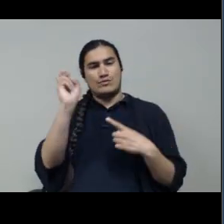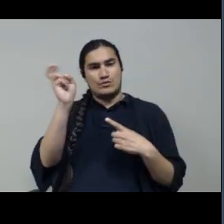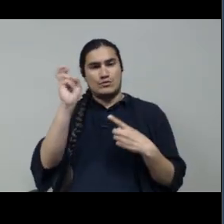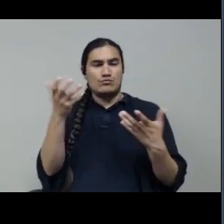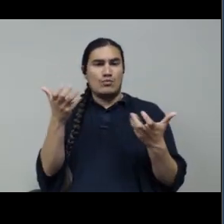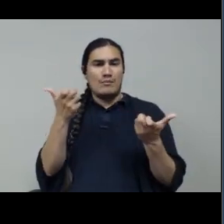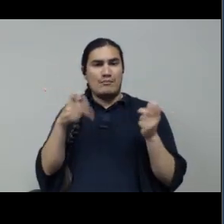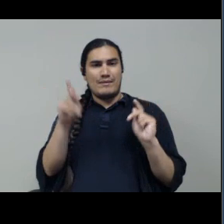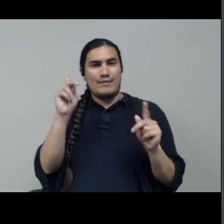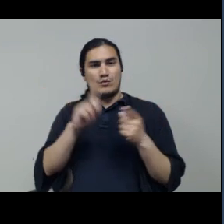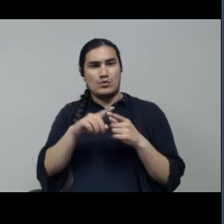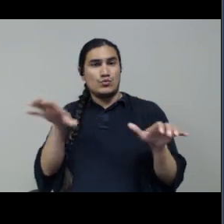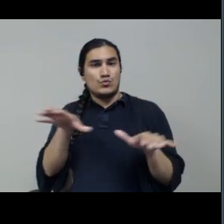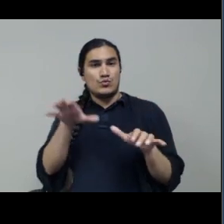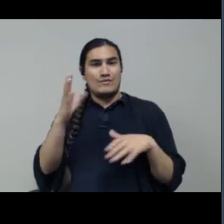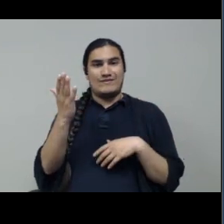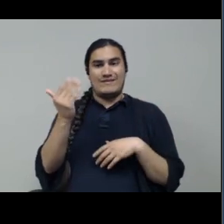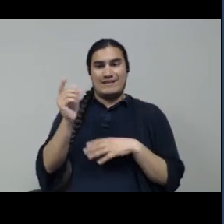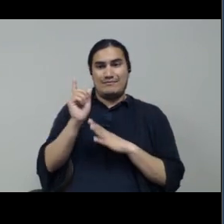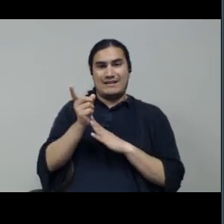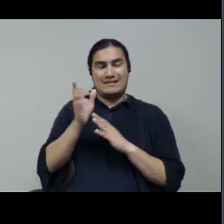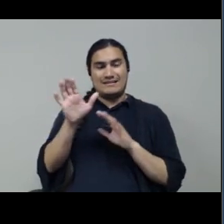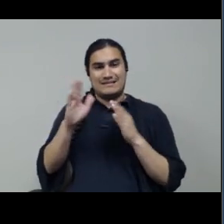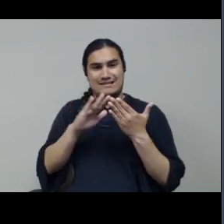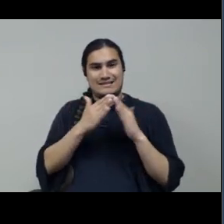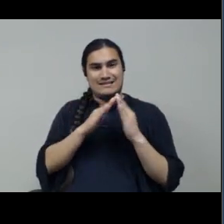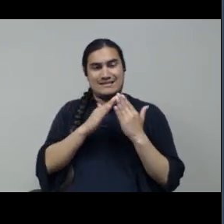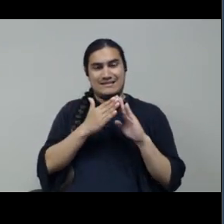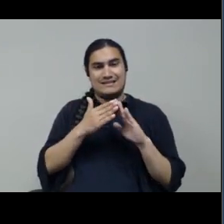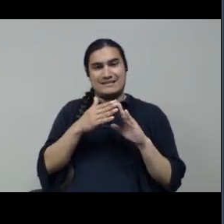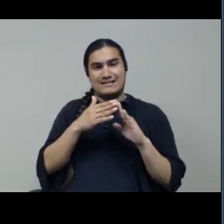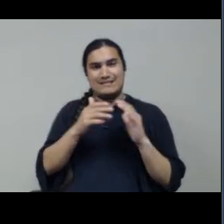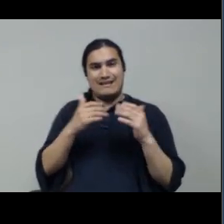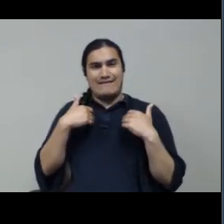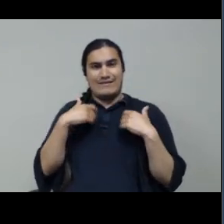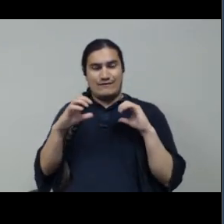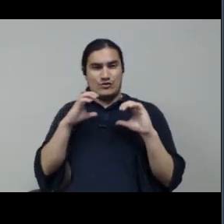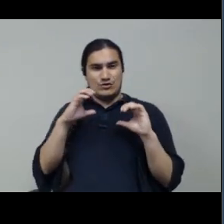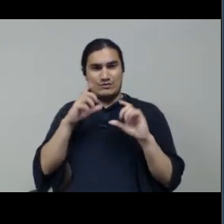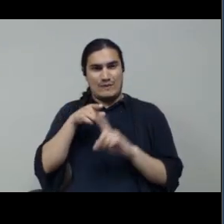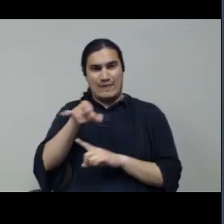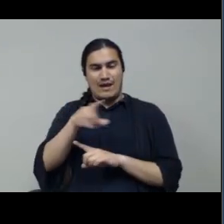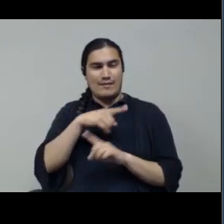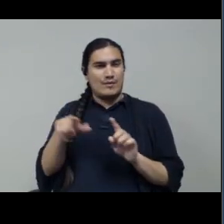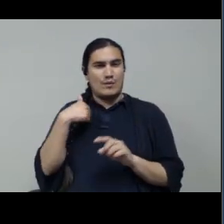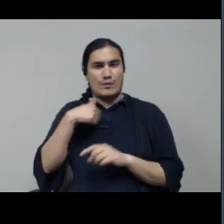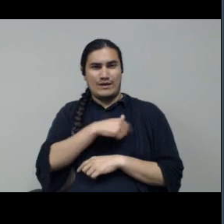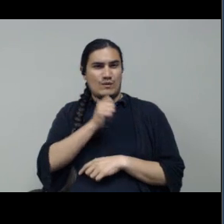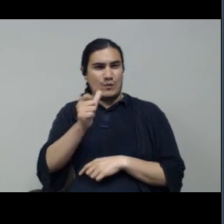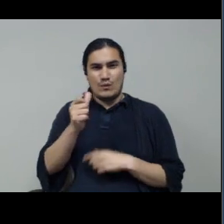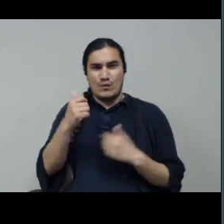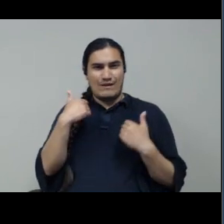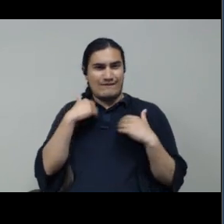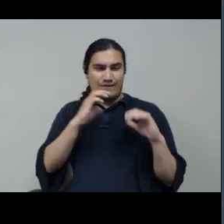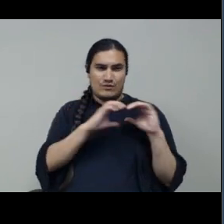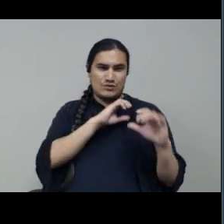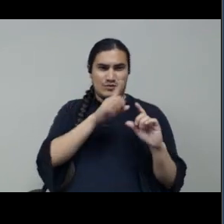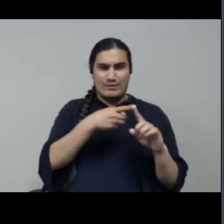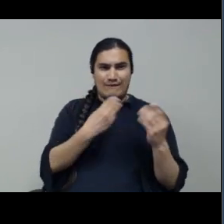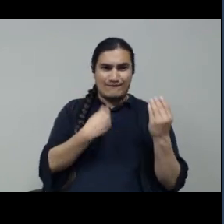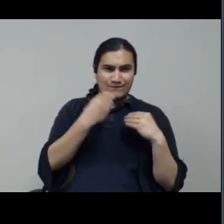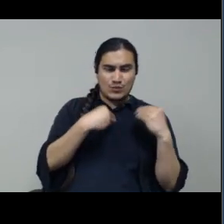these 15-minute cities, right? We're hearing these conversations, but we don't have this conversation about